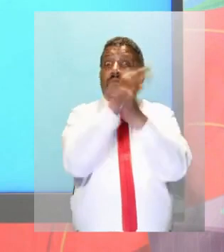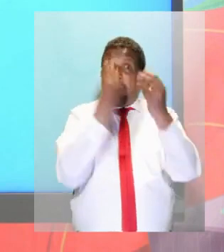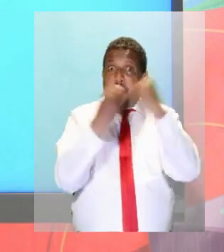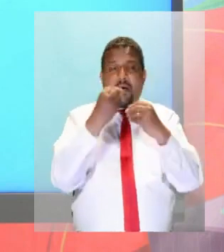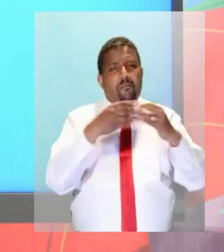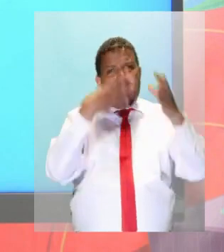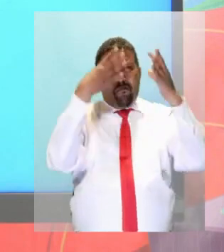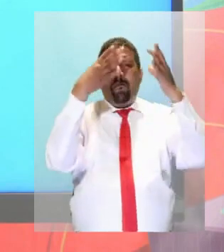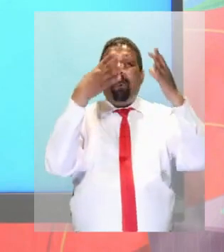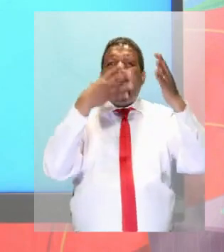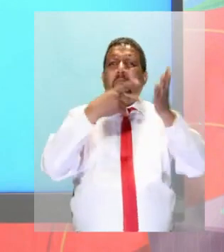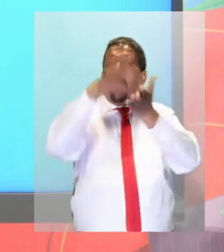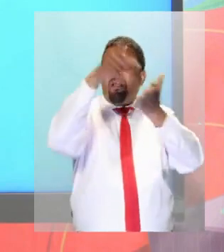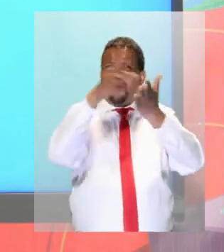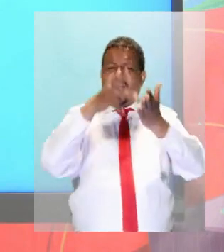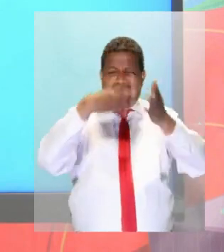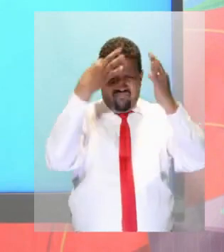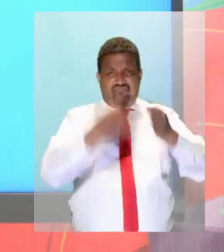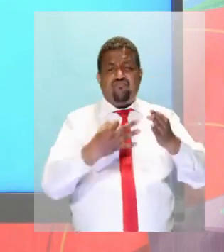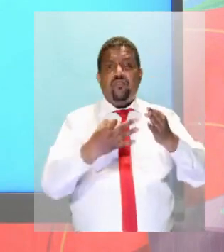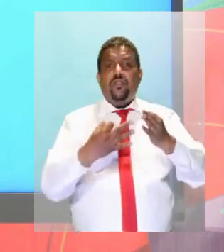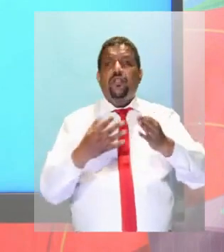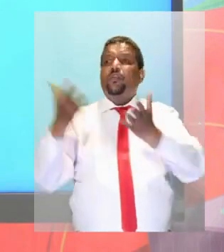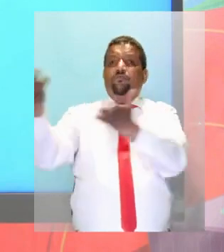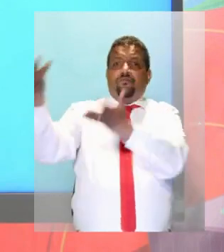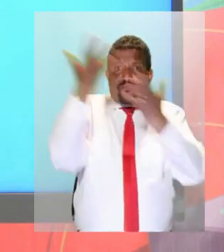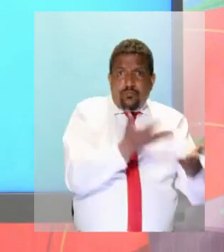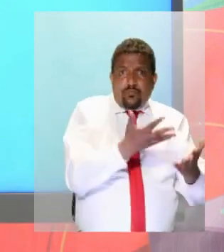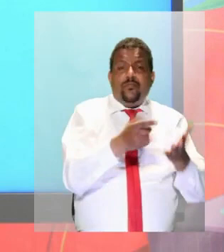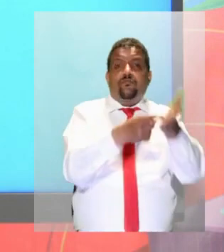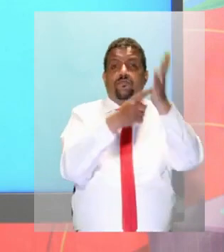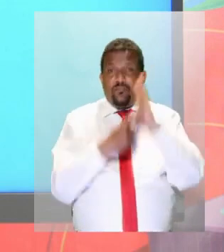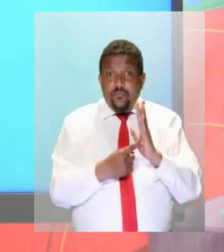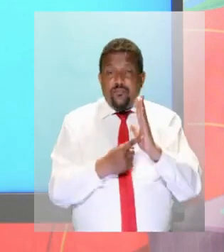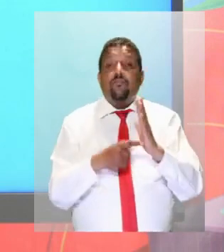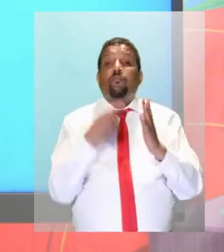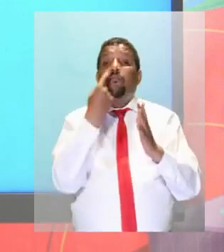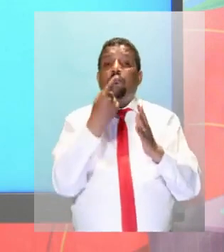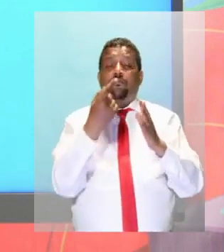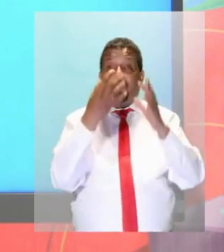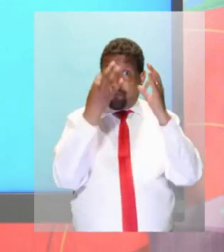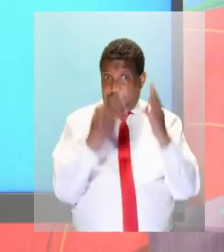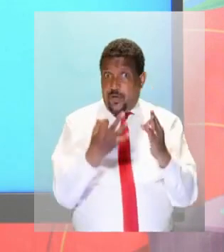price determines the demand and supply of commodities. But